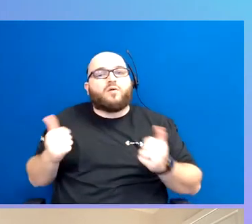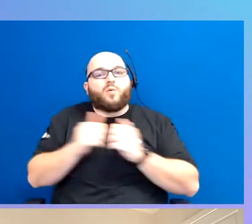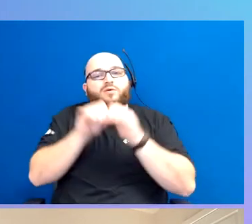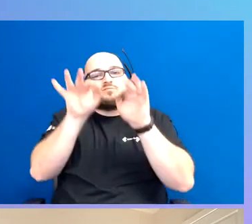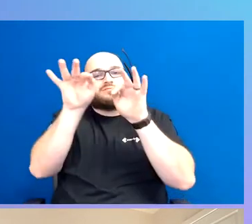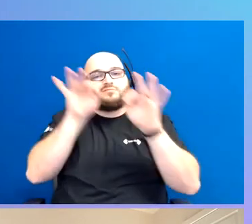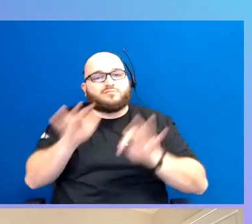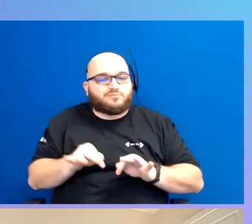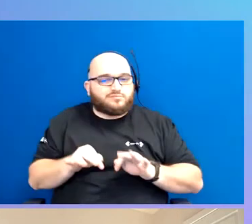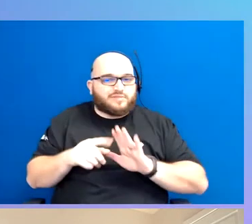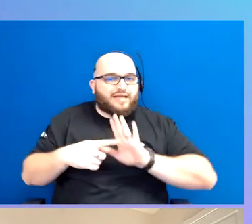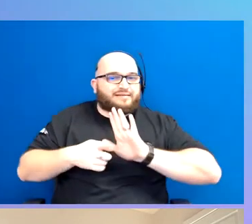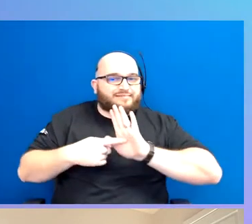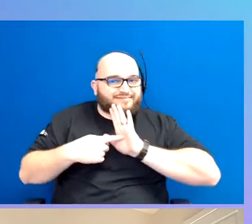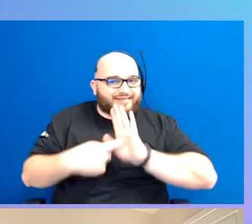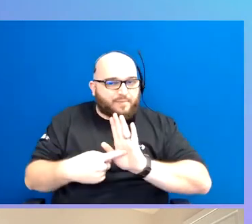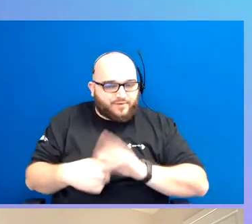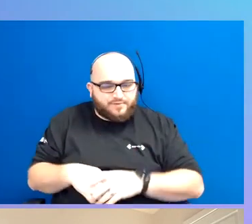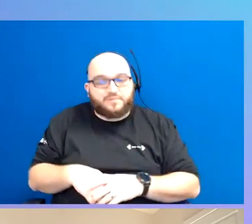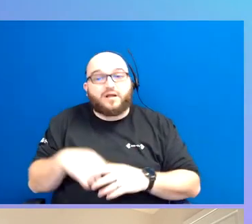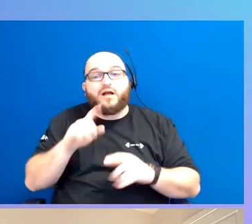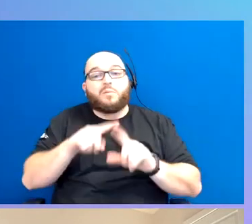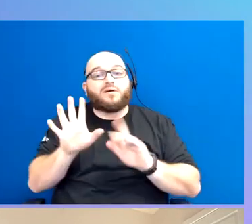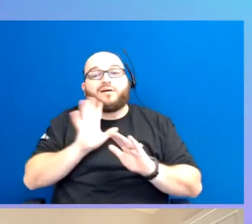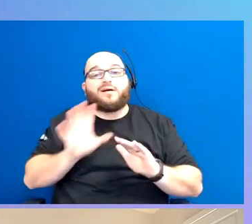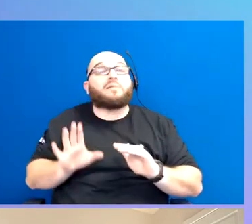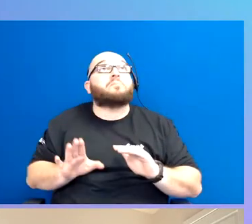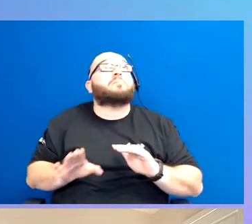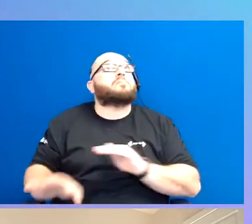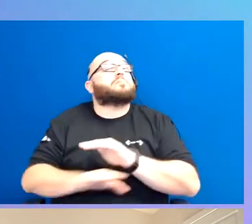example, but the baseline is